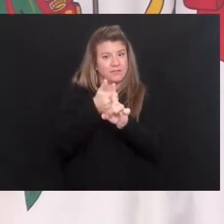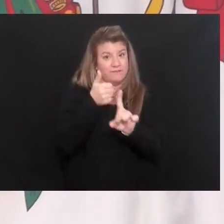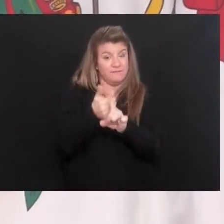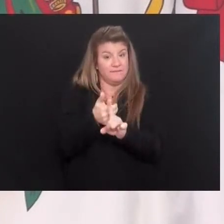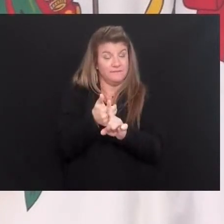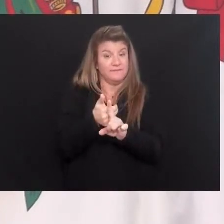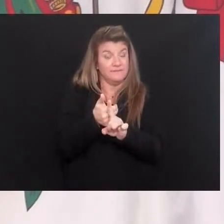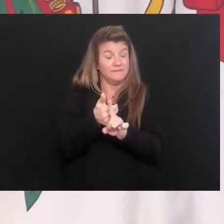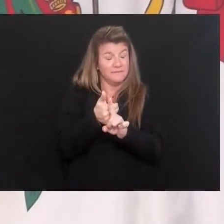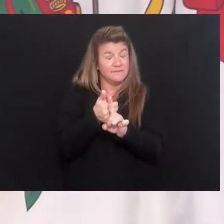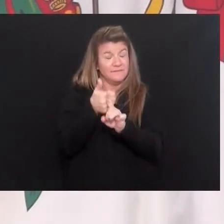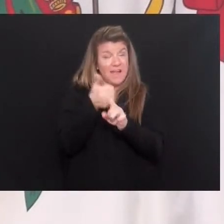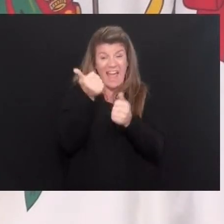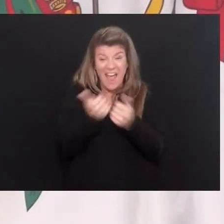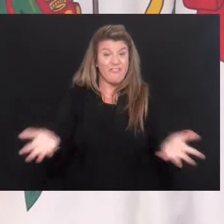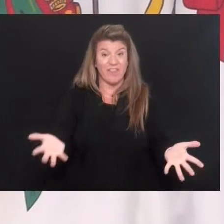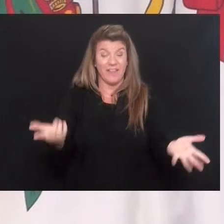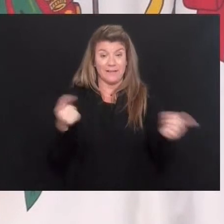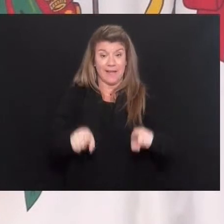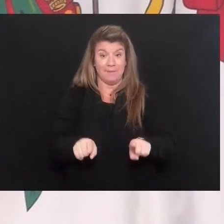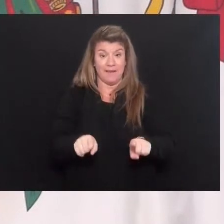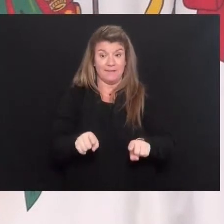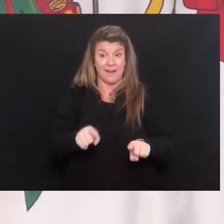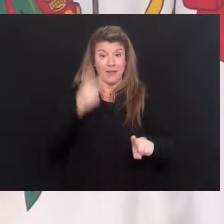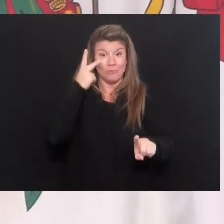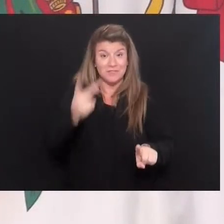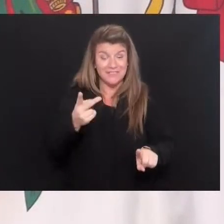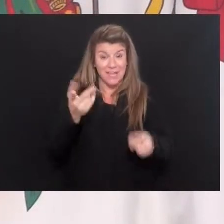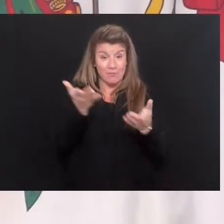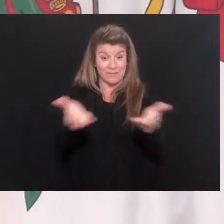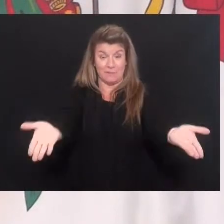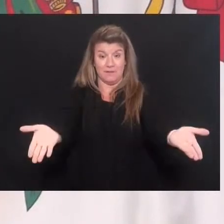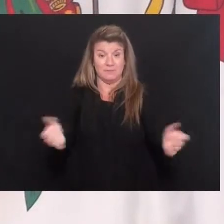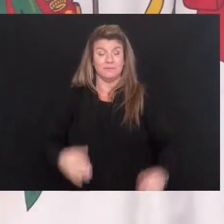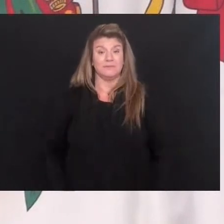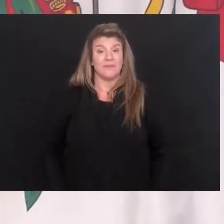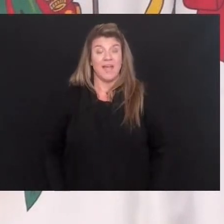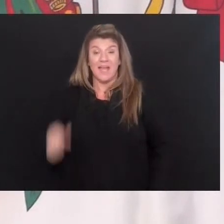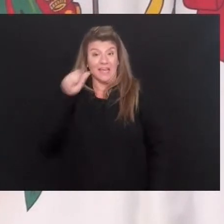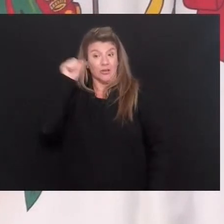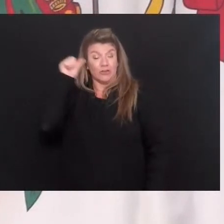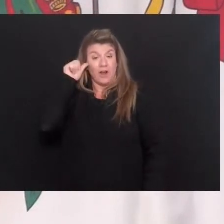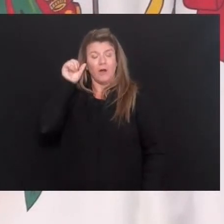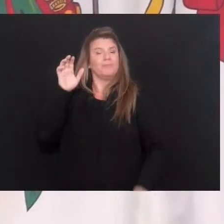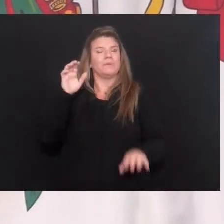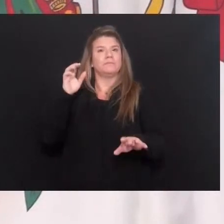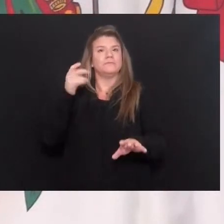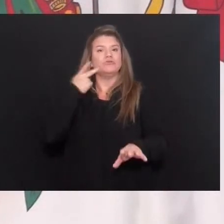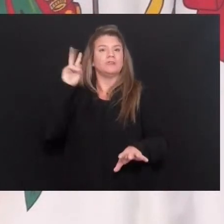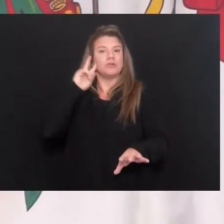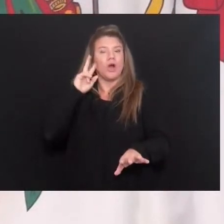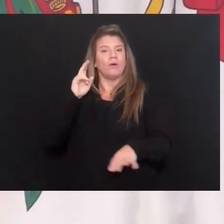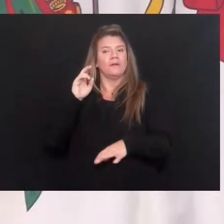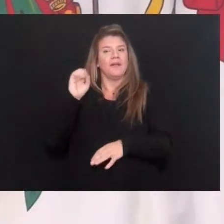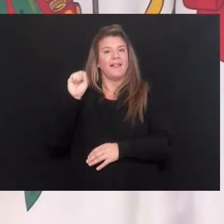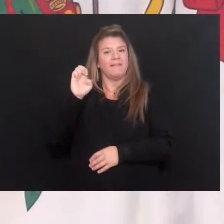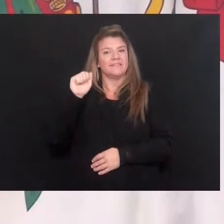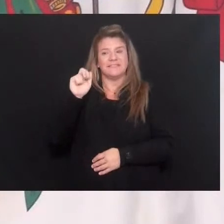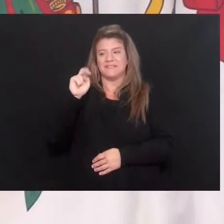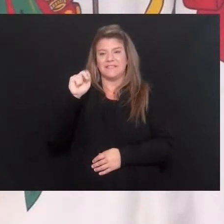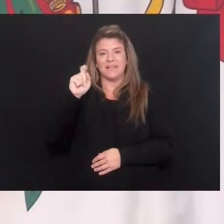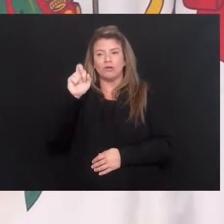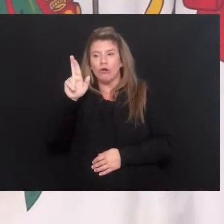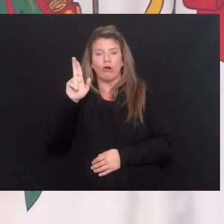Absolutely every single thing is in front of you. The good senator that was with us yesterday, day before yesterday, all